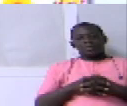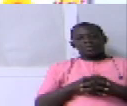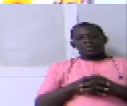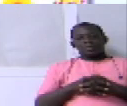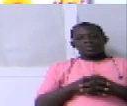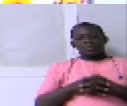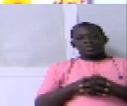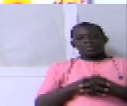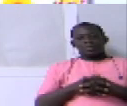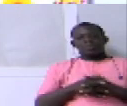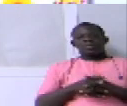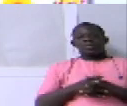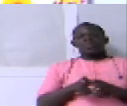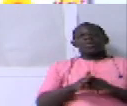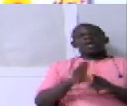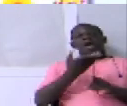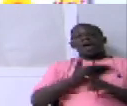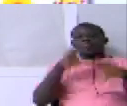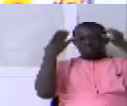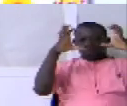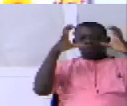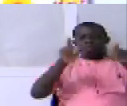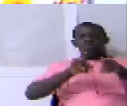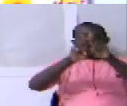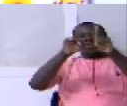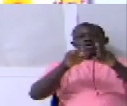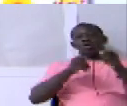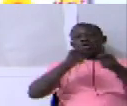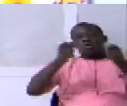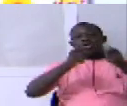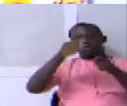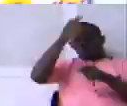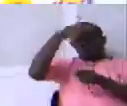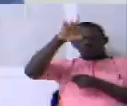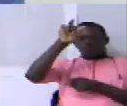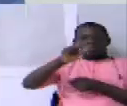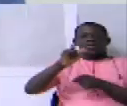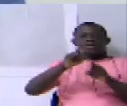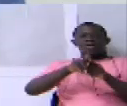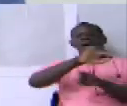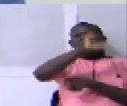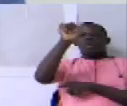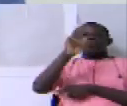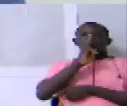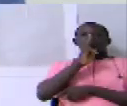The operations commissioner. Operations commissioner And who is that?